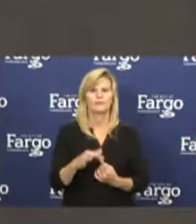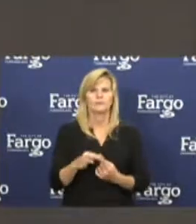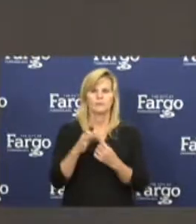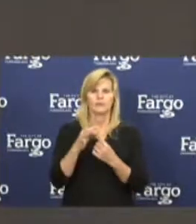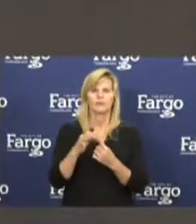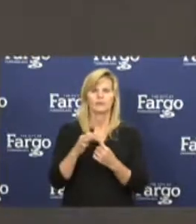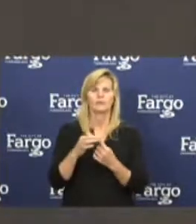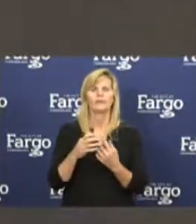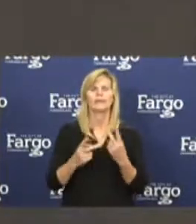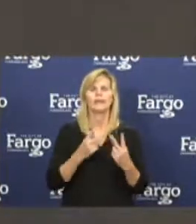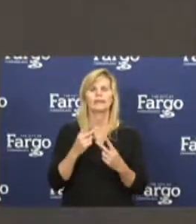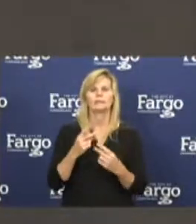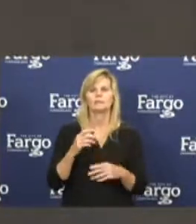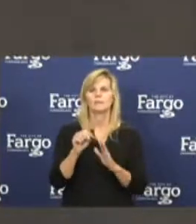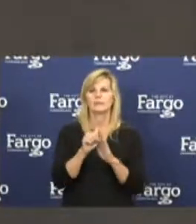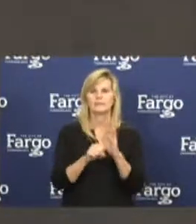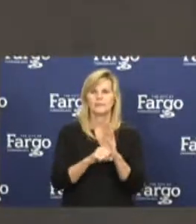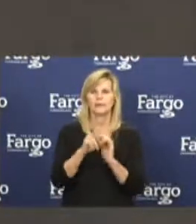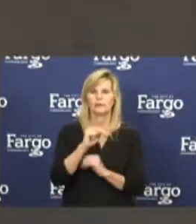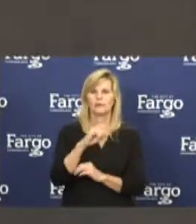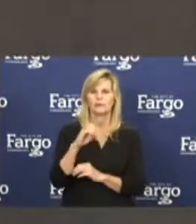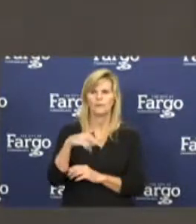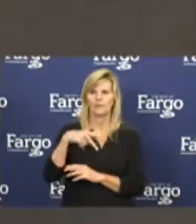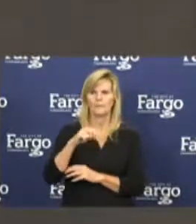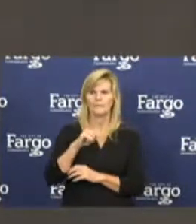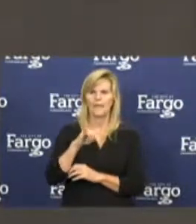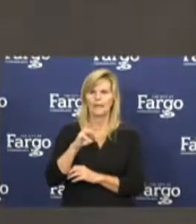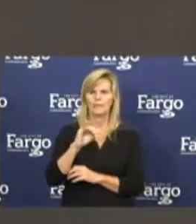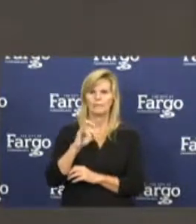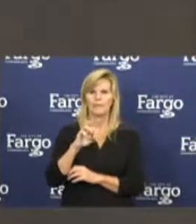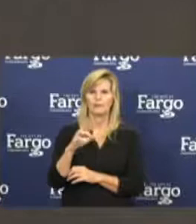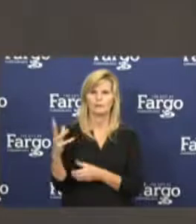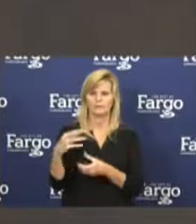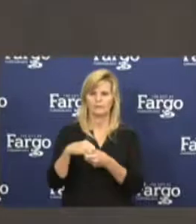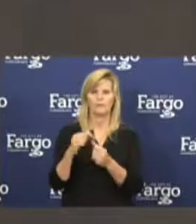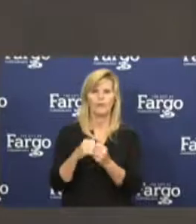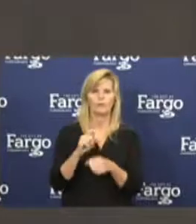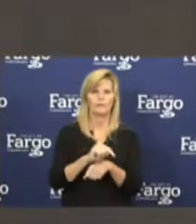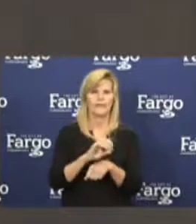North Dakota, Chief Operating Officer Tammy Miller. She's been part of the task force all the way